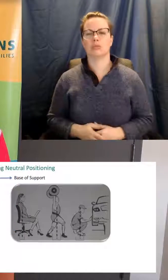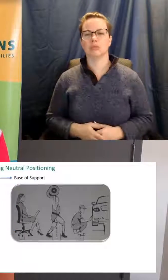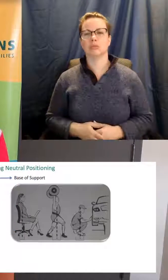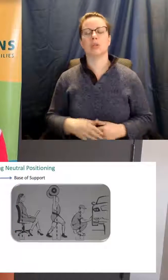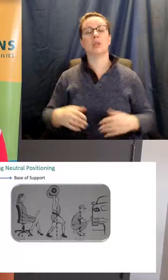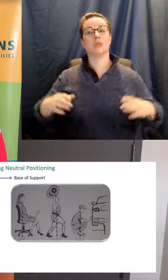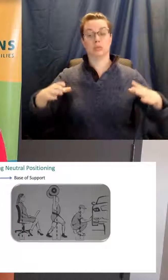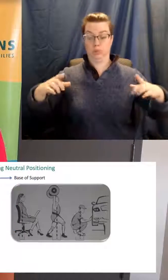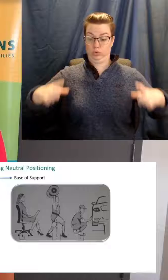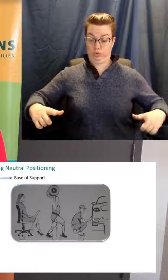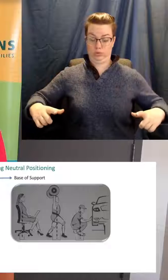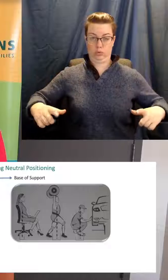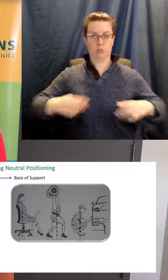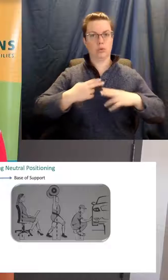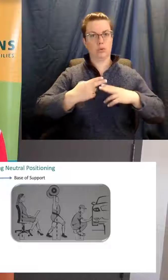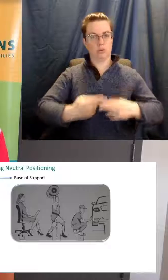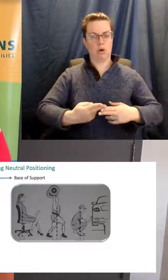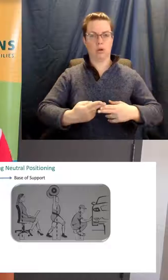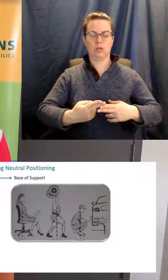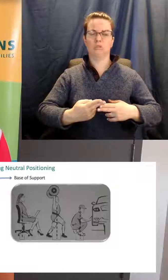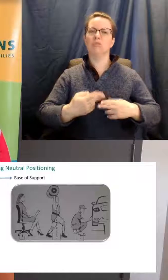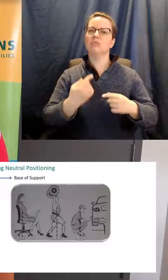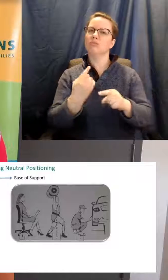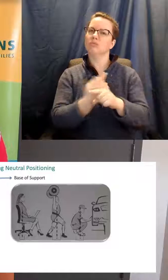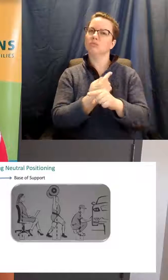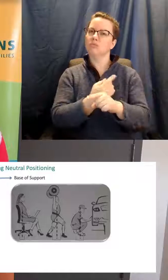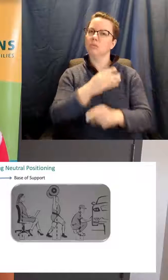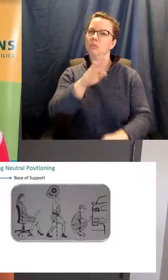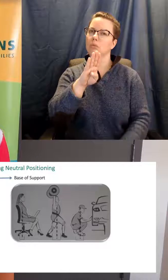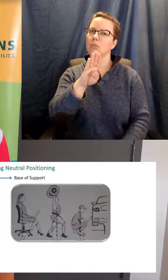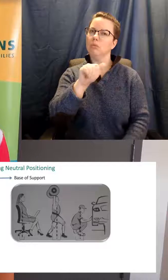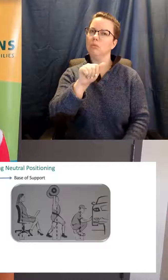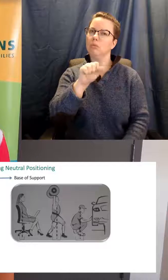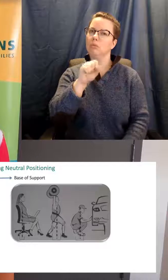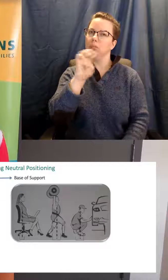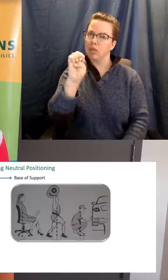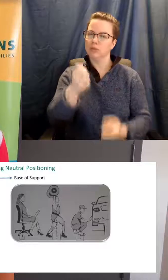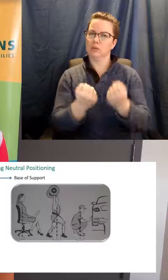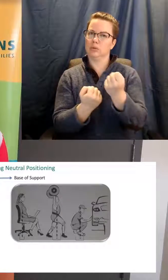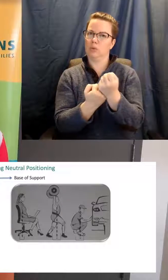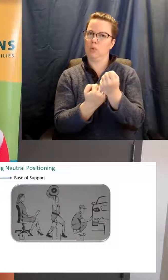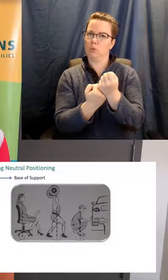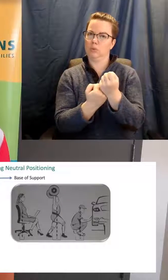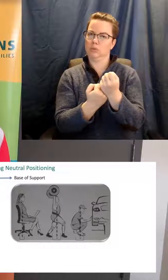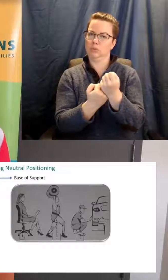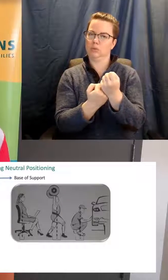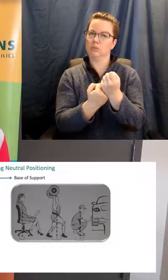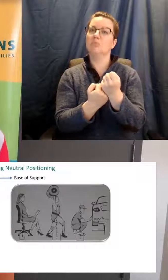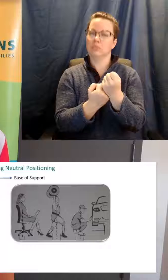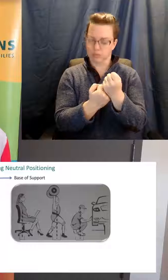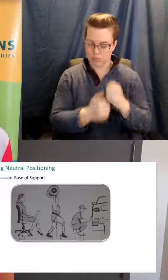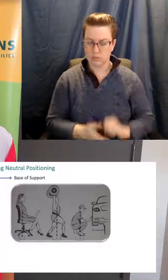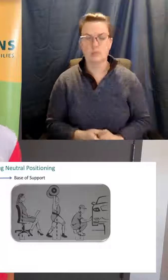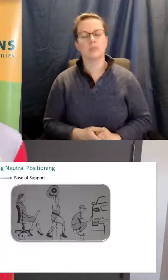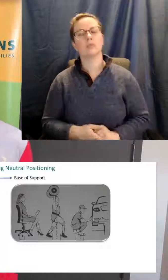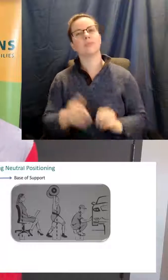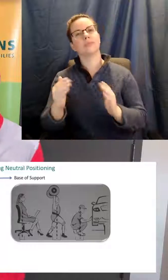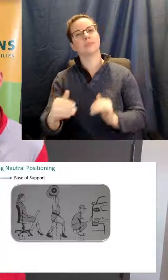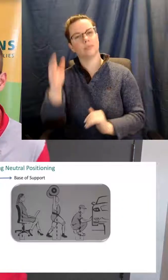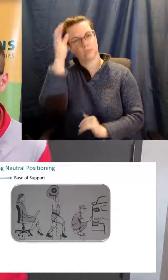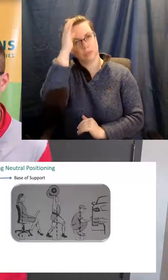The second idea of posture and how it is that we figure out what posture is called the joint center of gravity. Now most